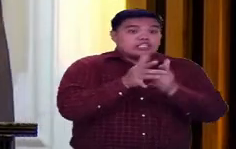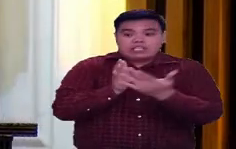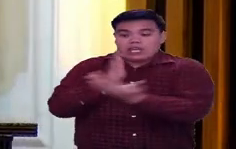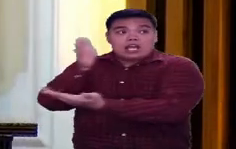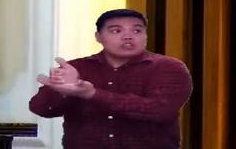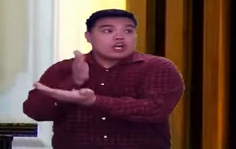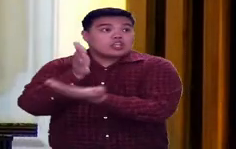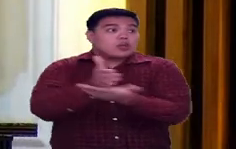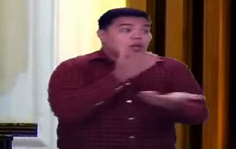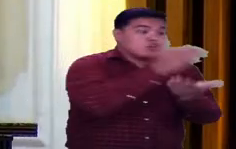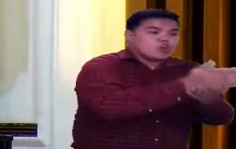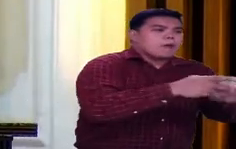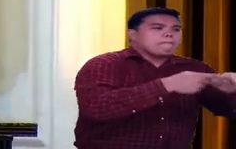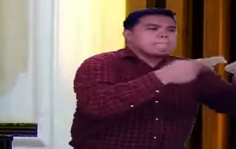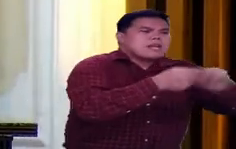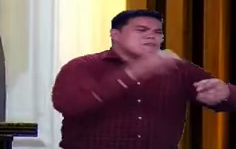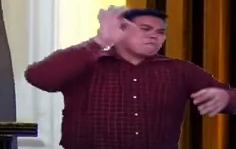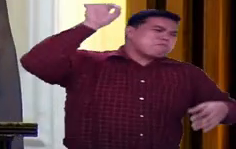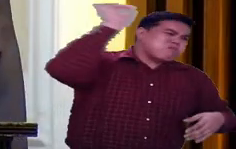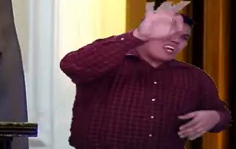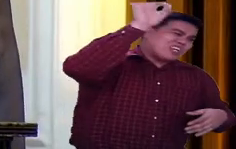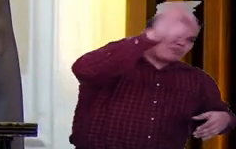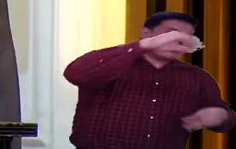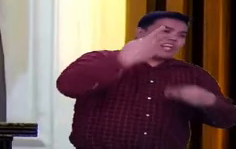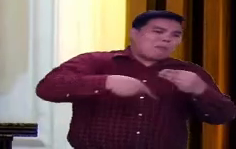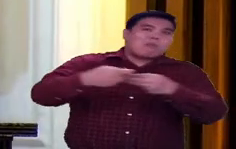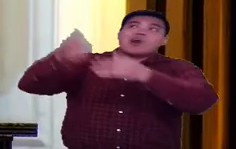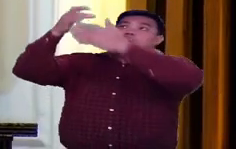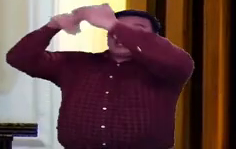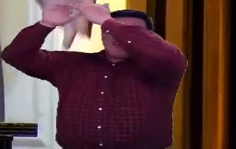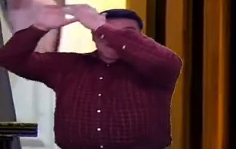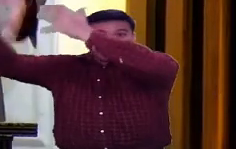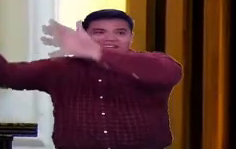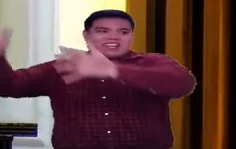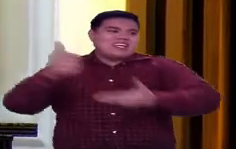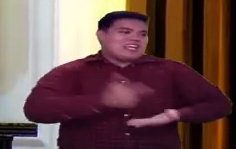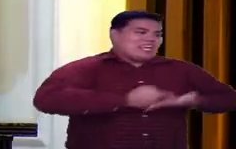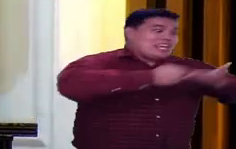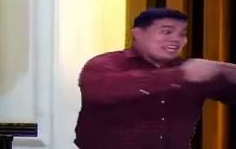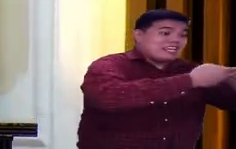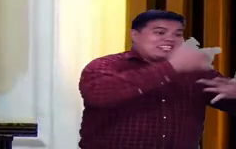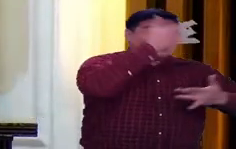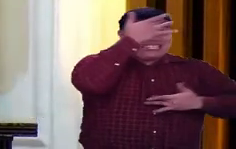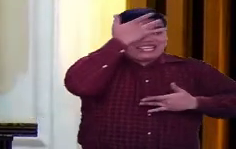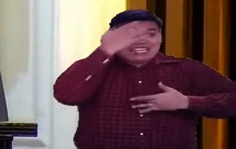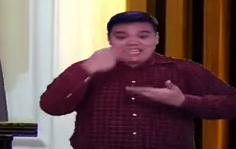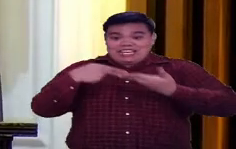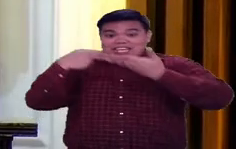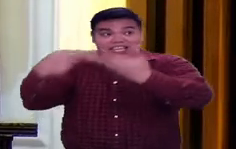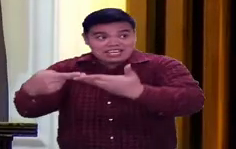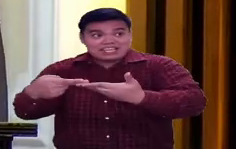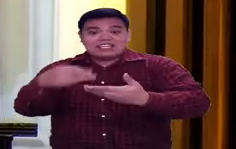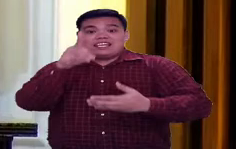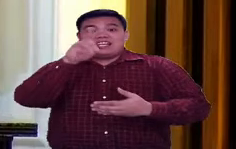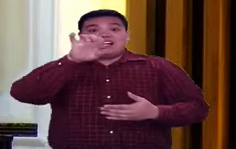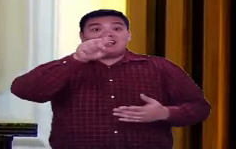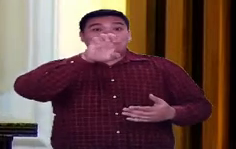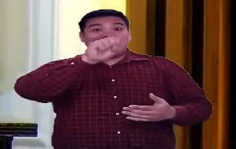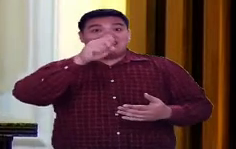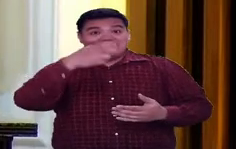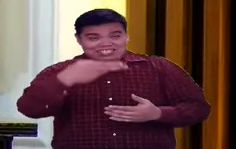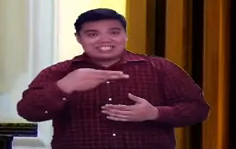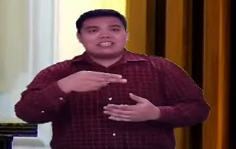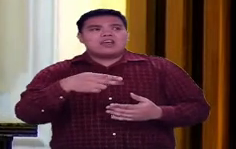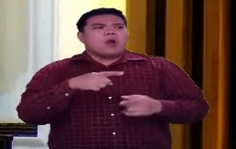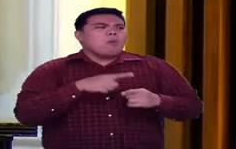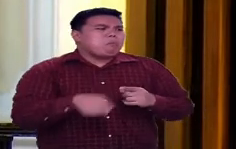their synagogues and preaching the gospel of the kingdom and healing every sickness and every disease among the people.